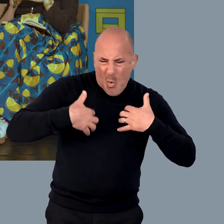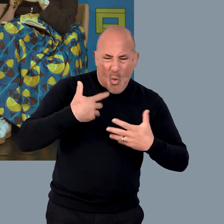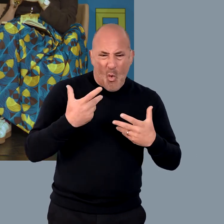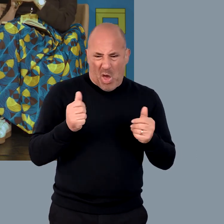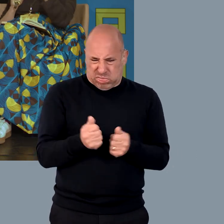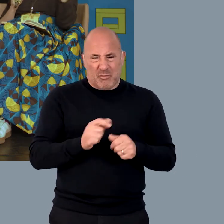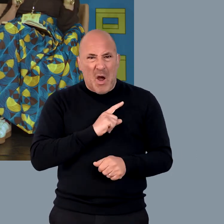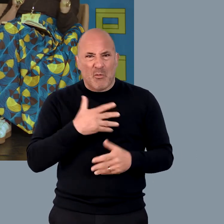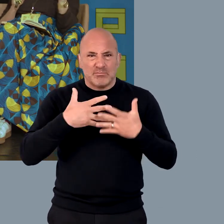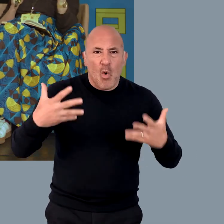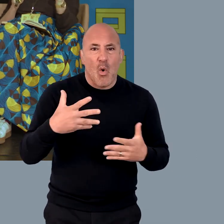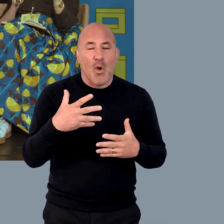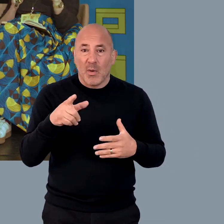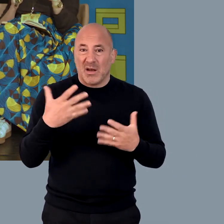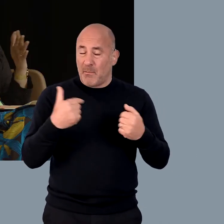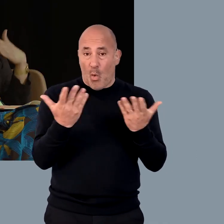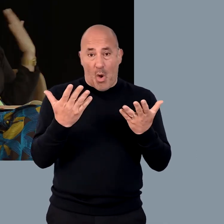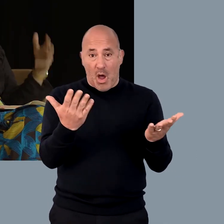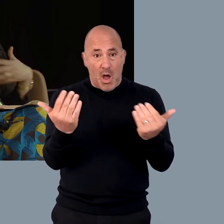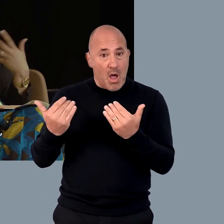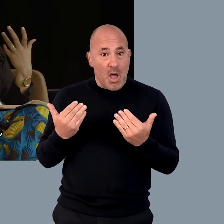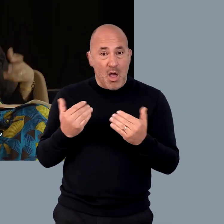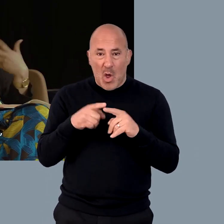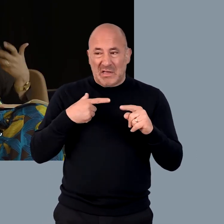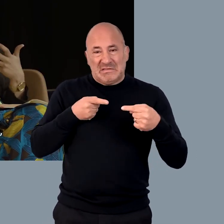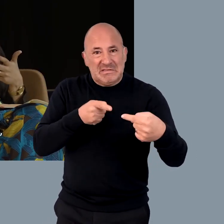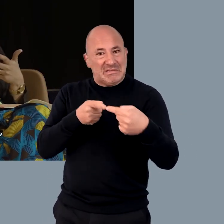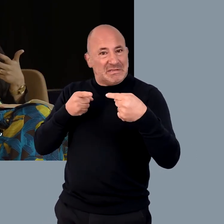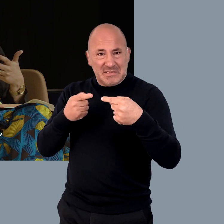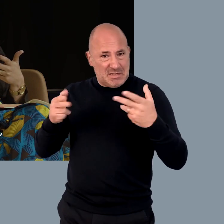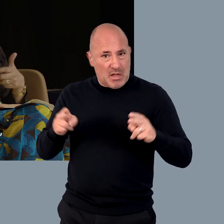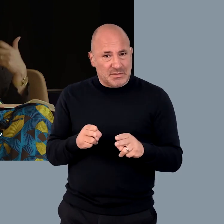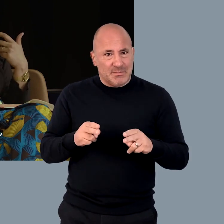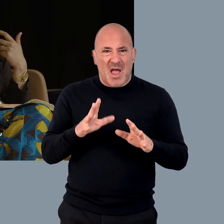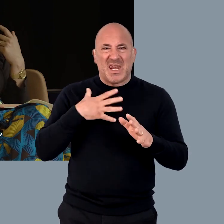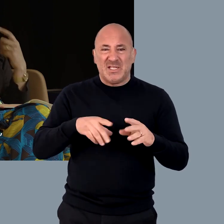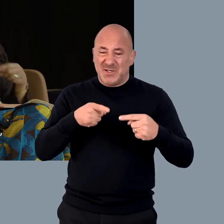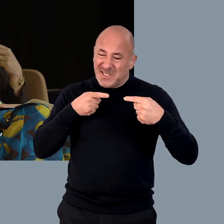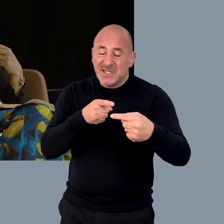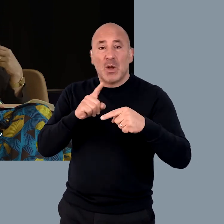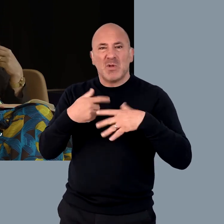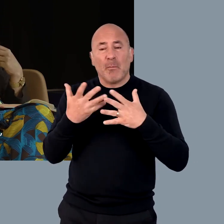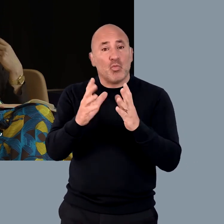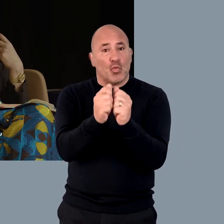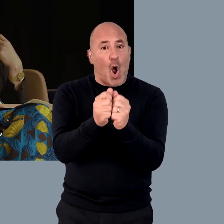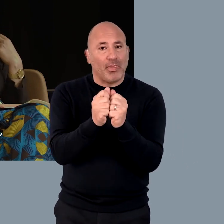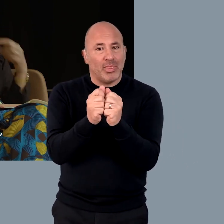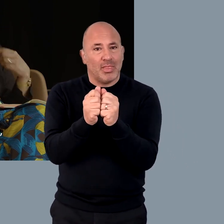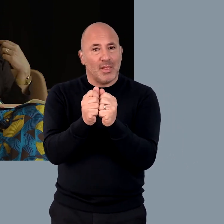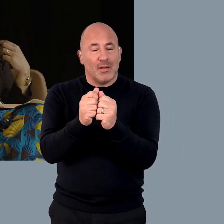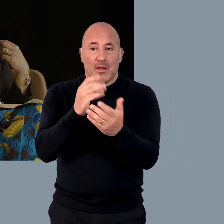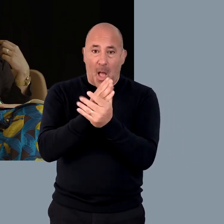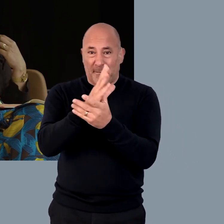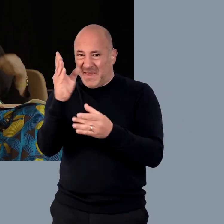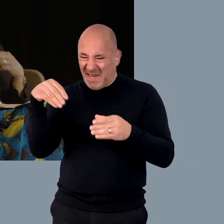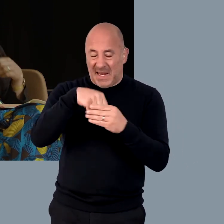So actually the doors are open. It's not like a thing you have to battle to talk about anymore, but you do have to kind of